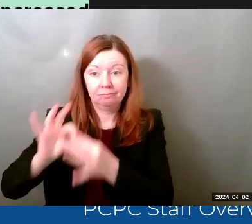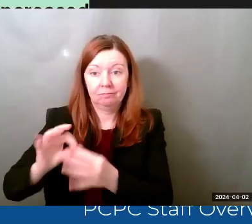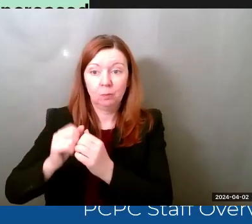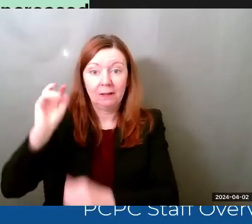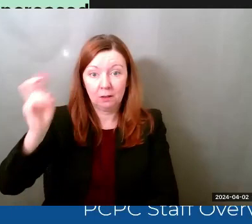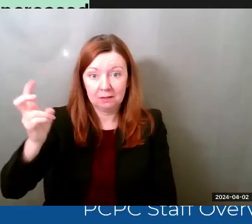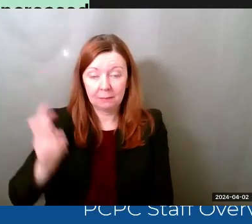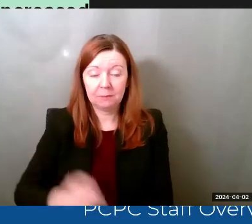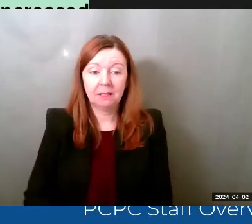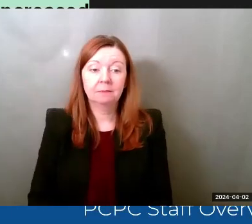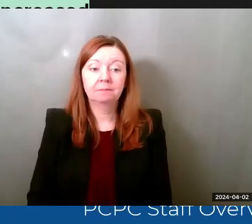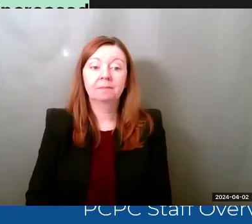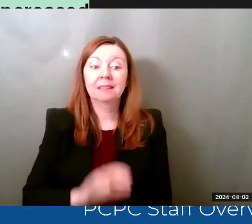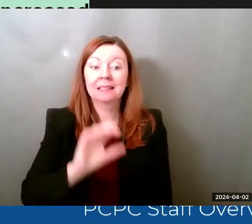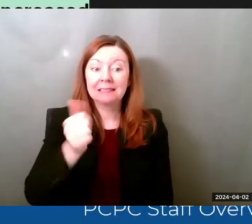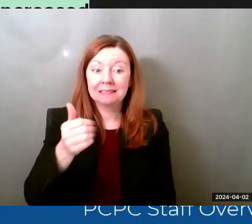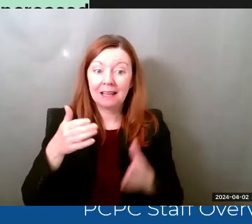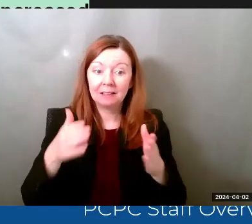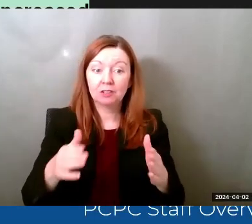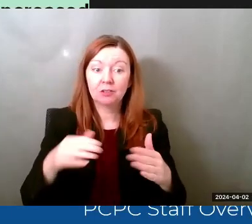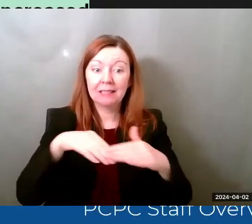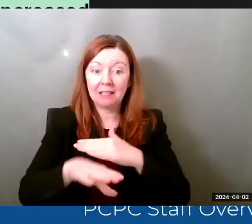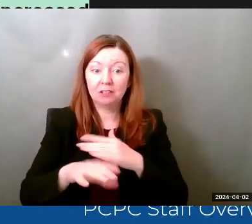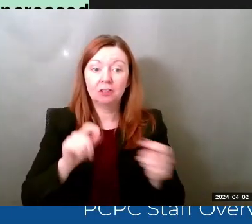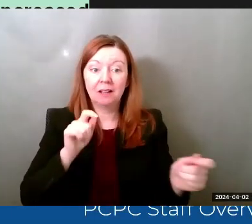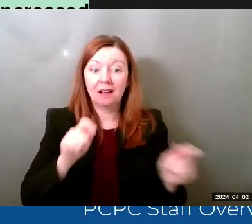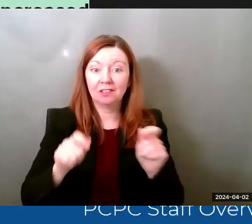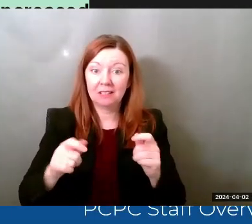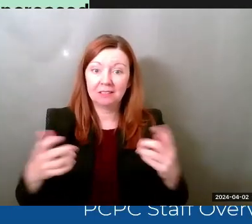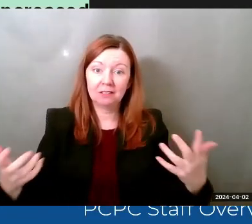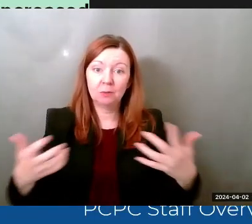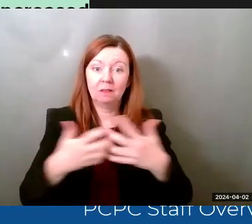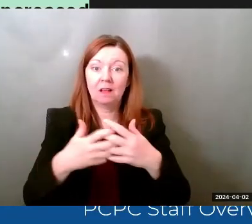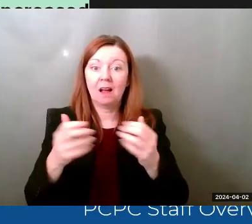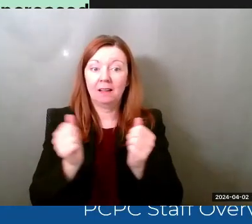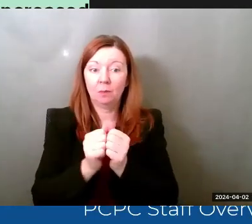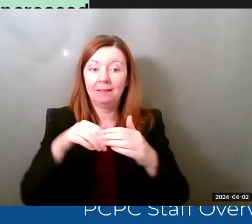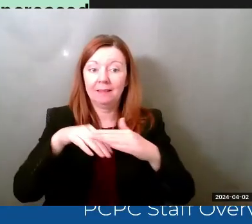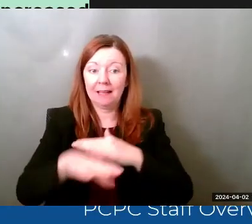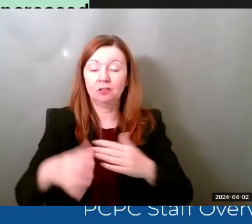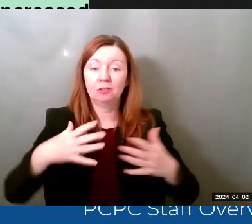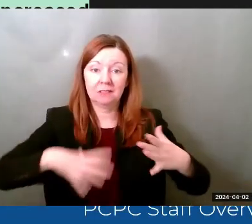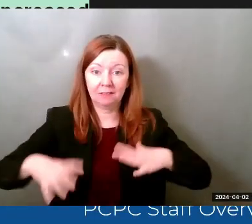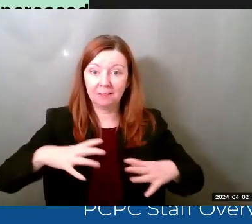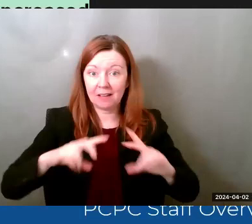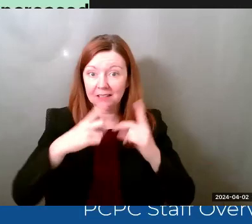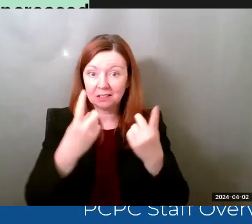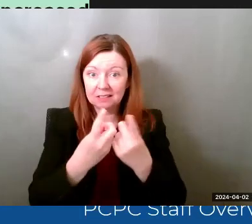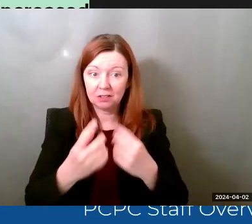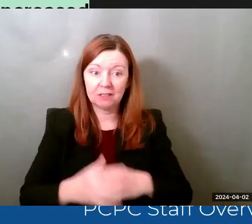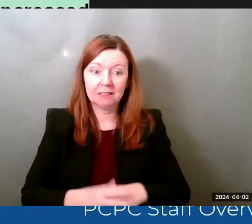SEPTA. The 10th Street entrance was adjusted to align with the entrance of the Fashion District.